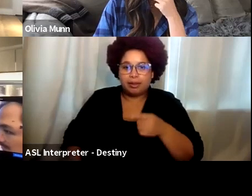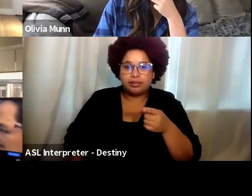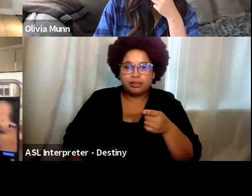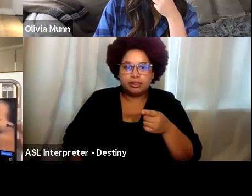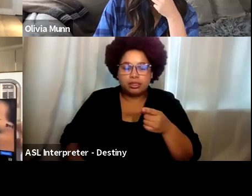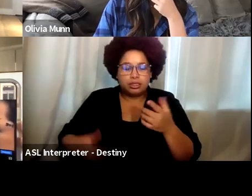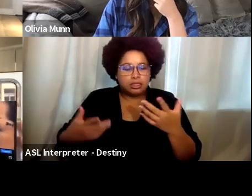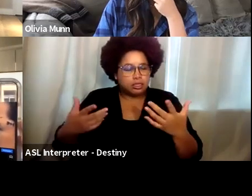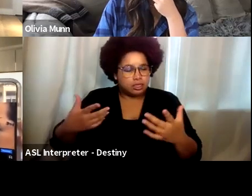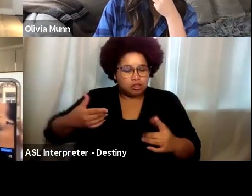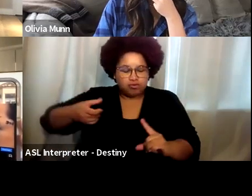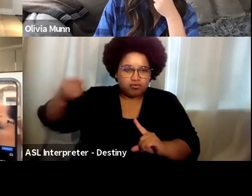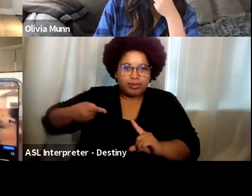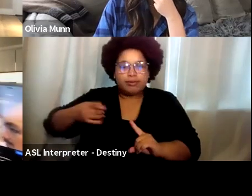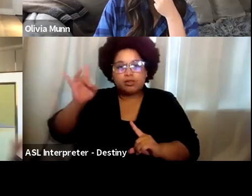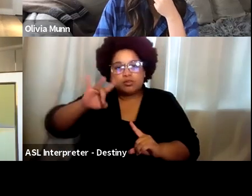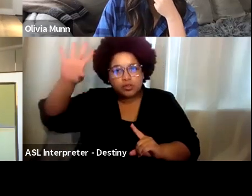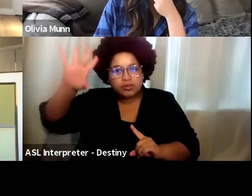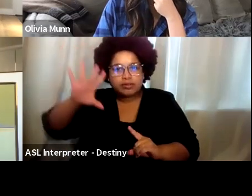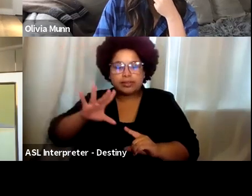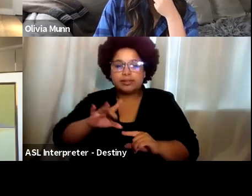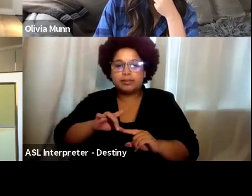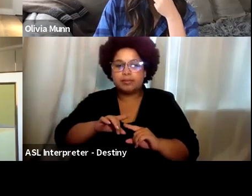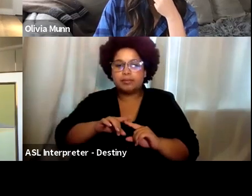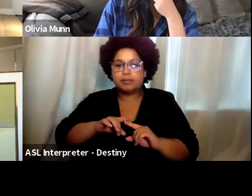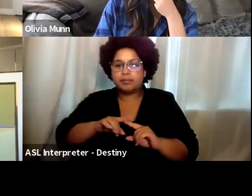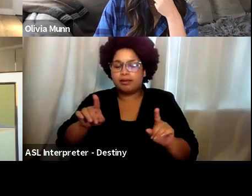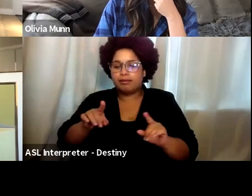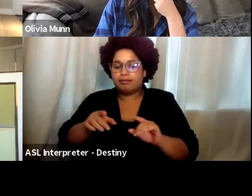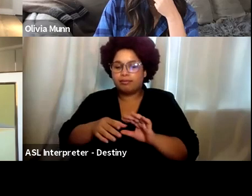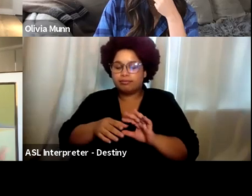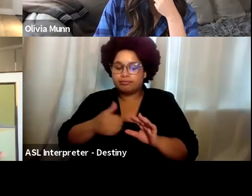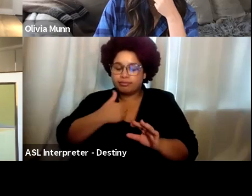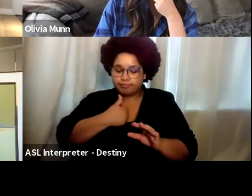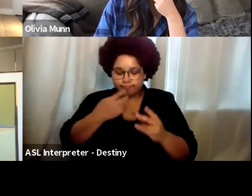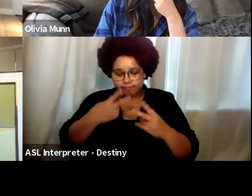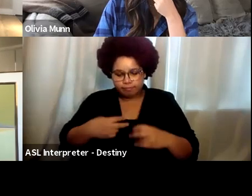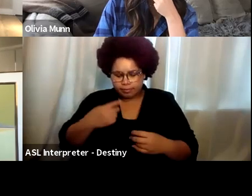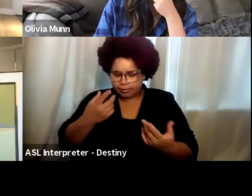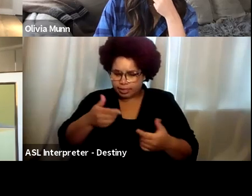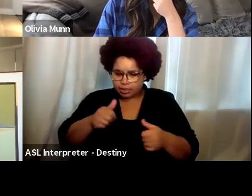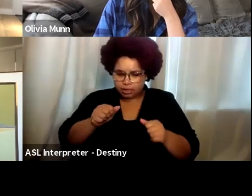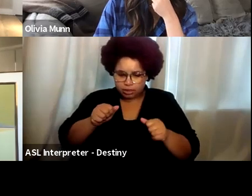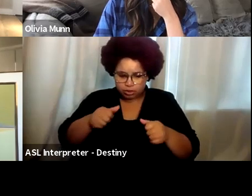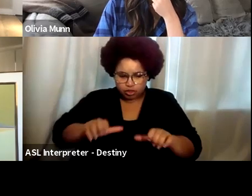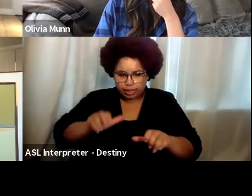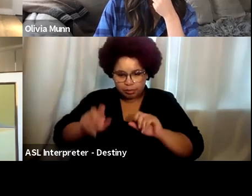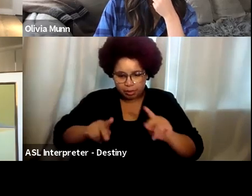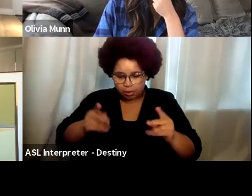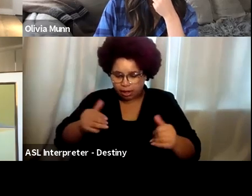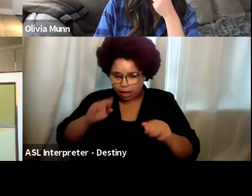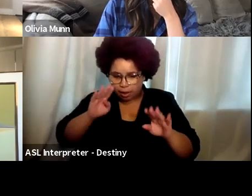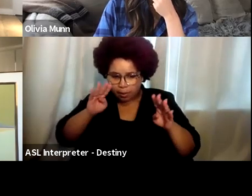it's triggering and it's horrific. But I said to myself, this is a chance now that people are paying attention. The